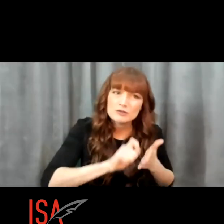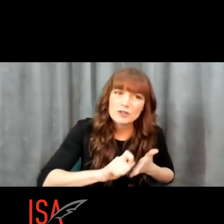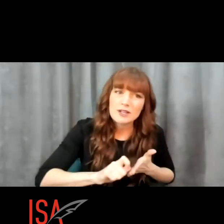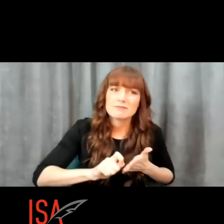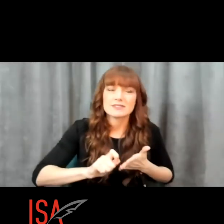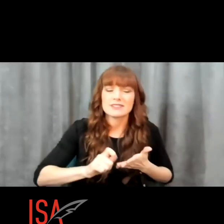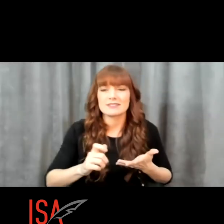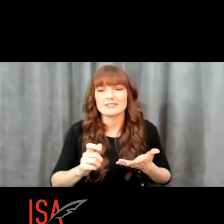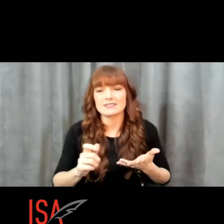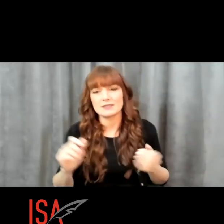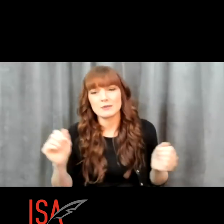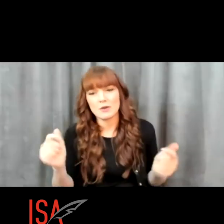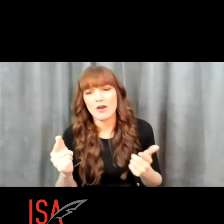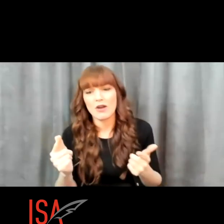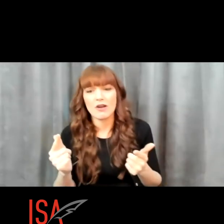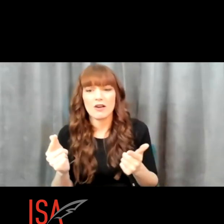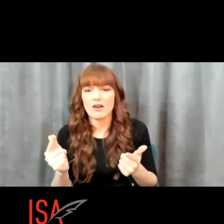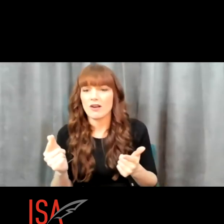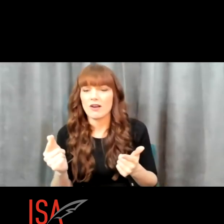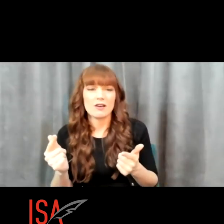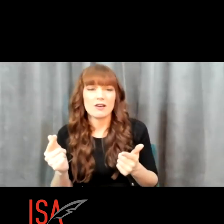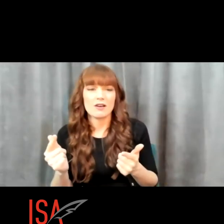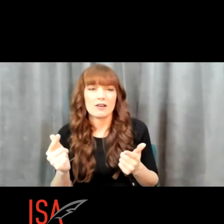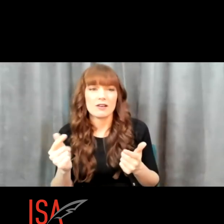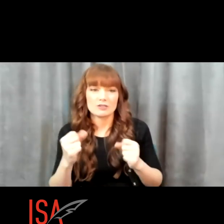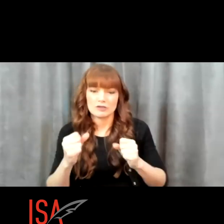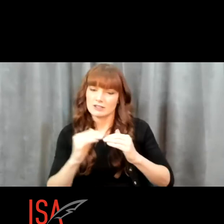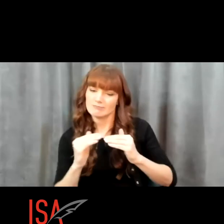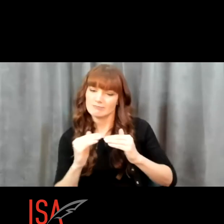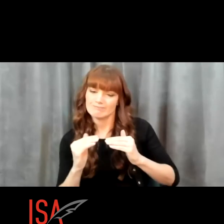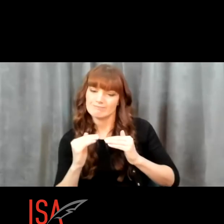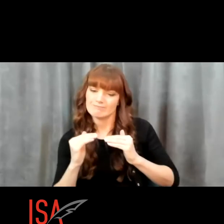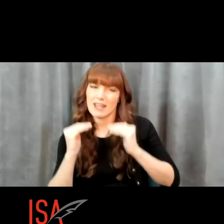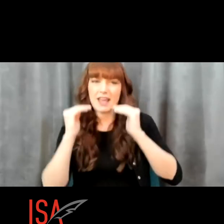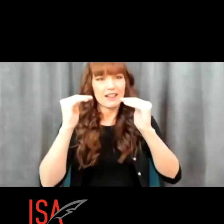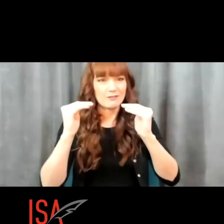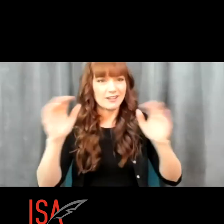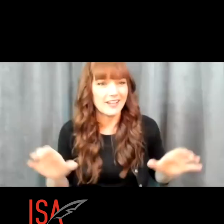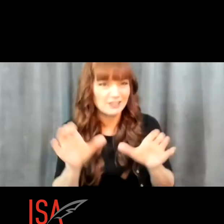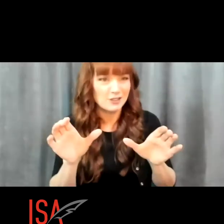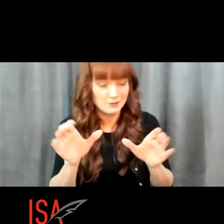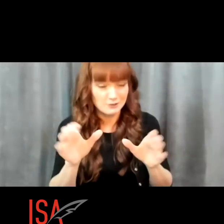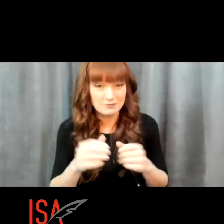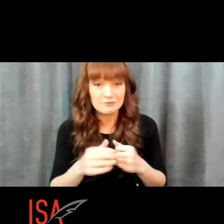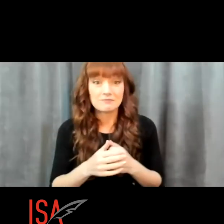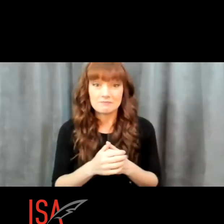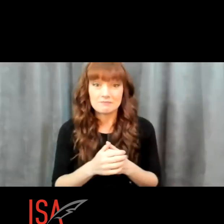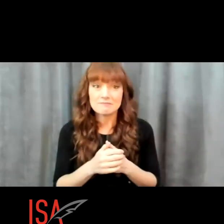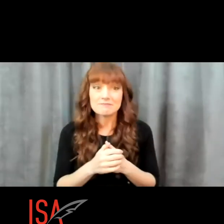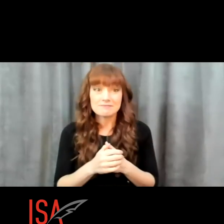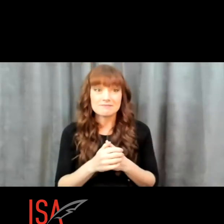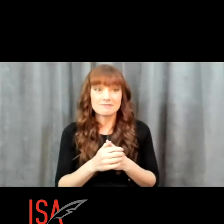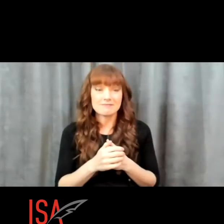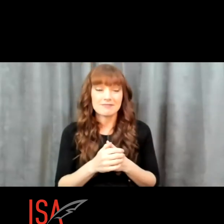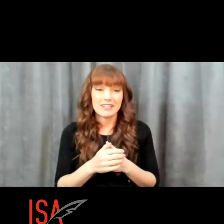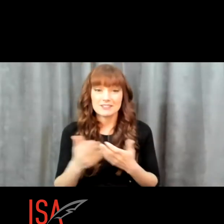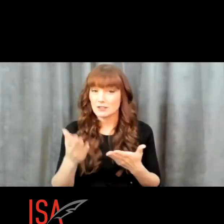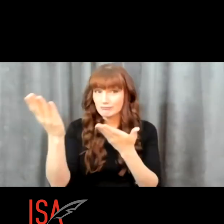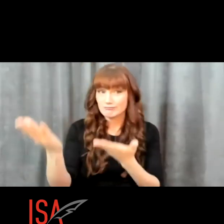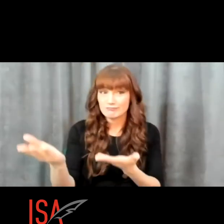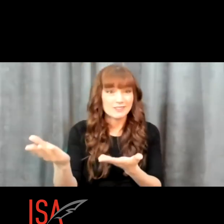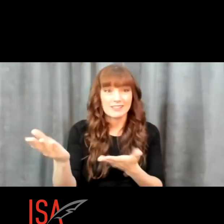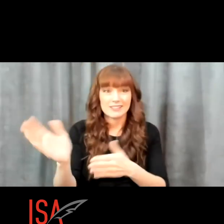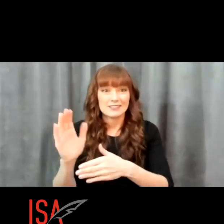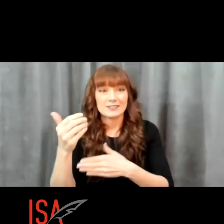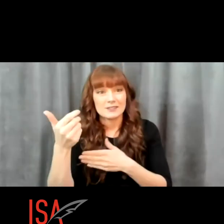to try and elevate and execute. So I'll let it speak for itself, but this has